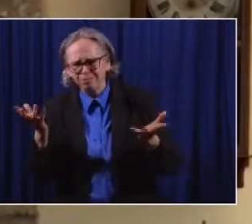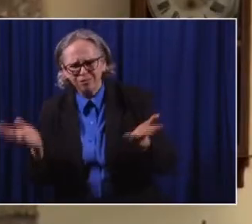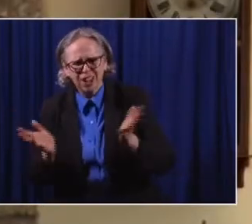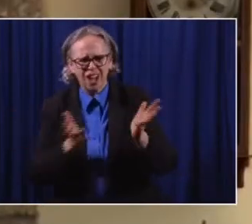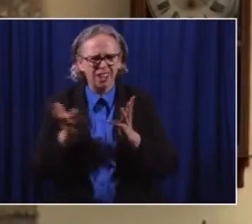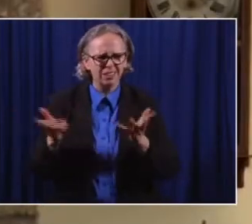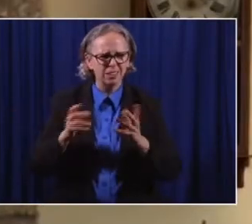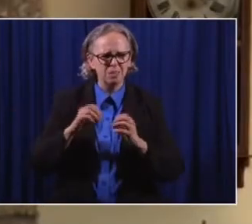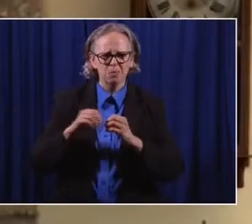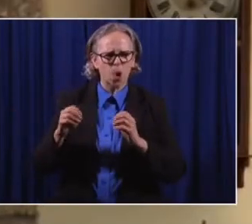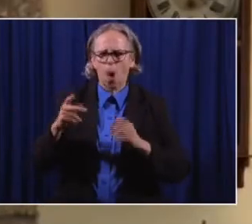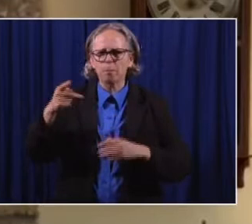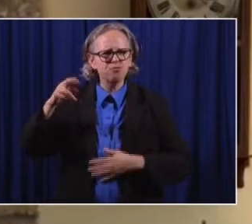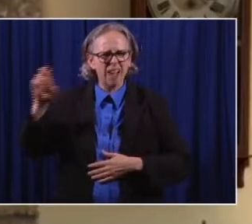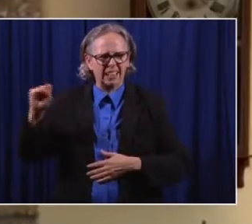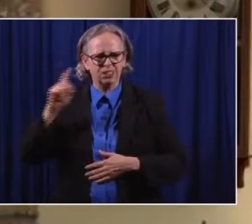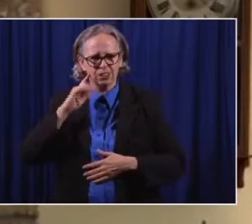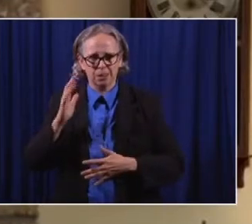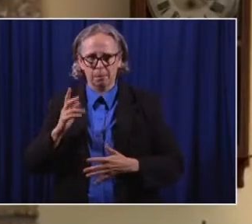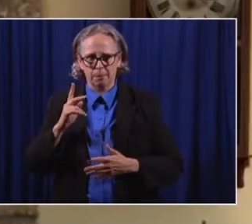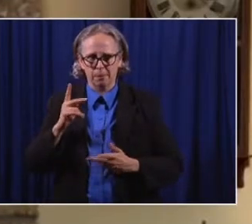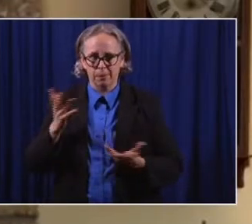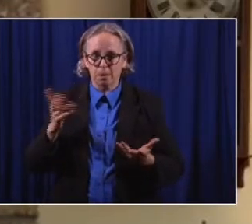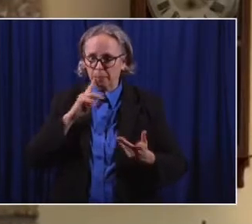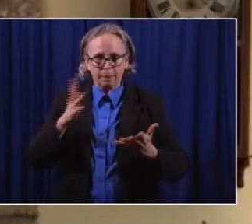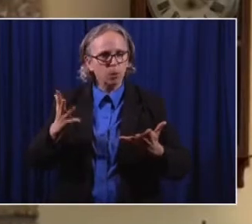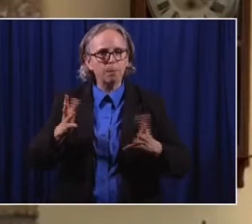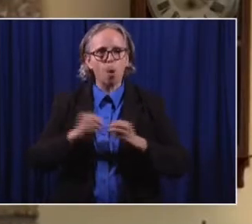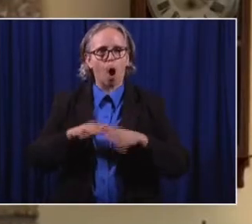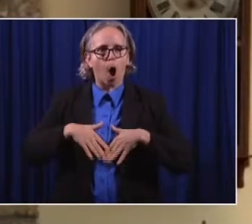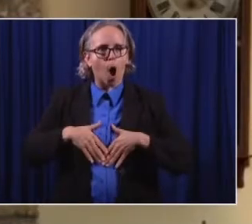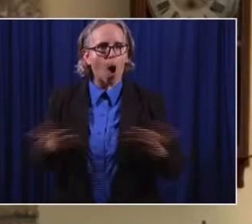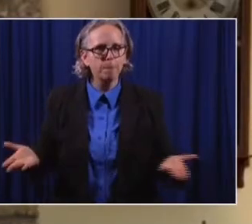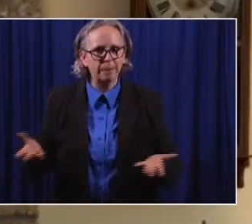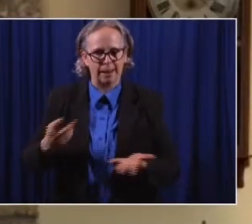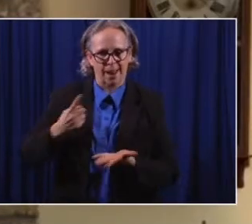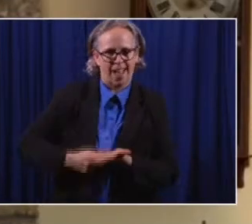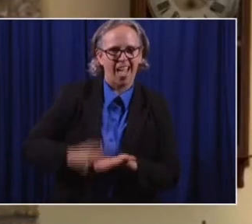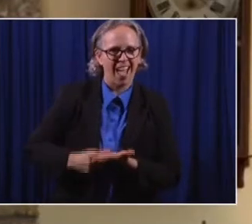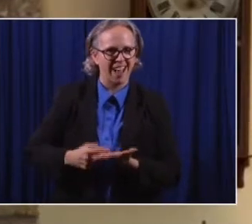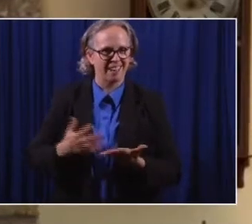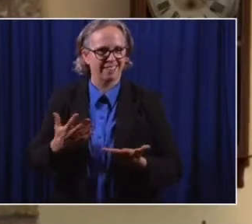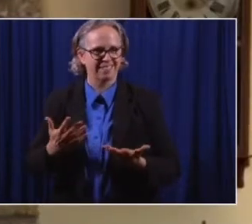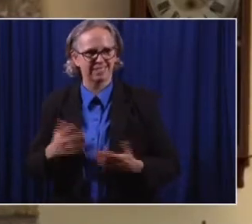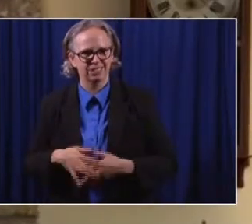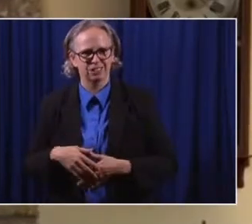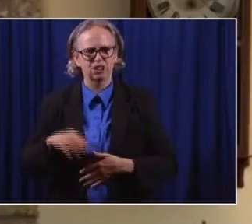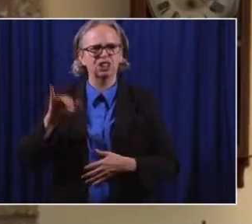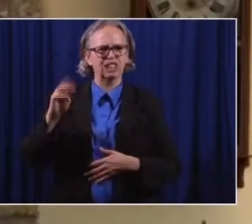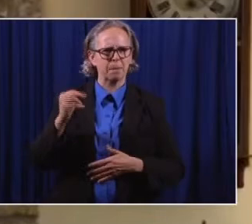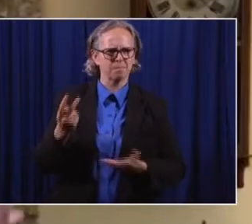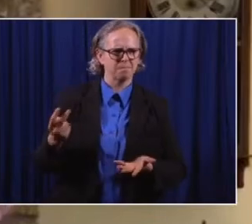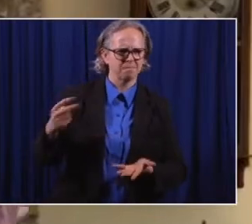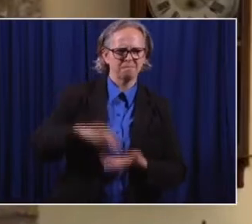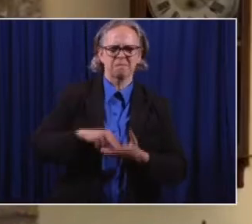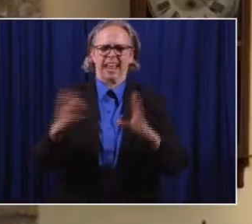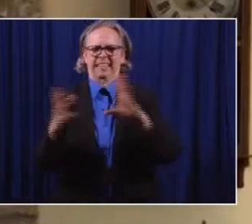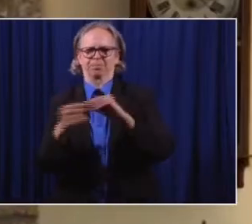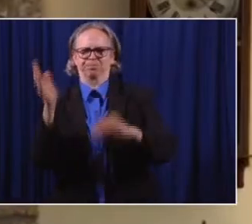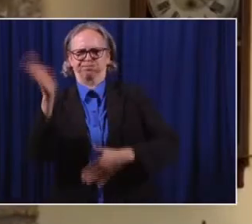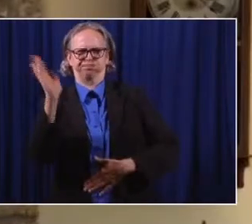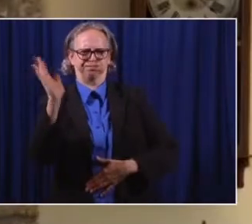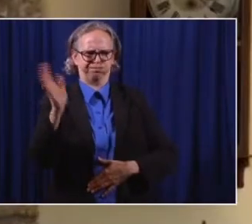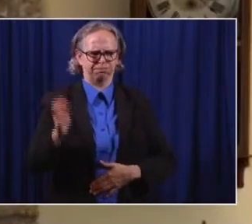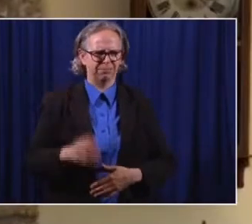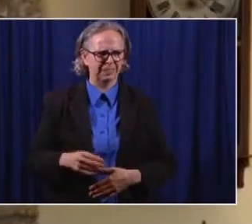saying what they think pretty bluntly sometimes. And Jim got up and he was talking about something. I don't know